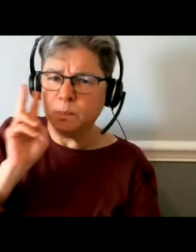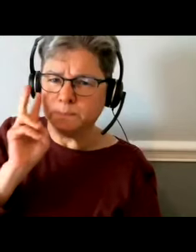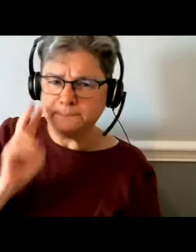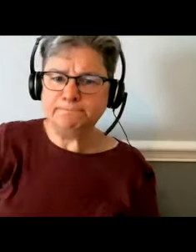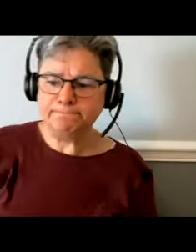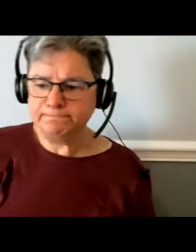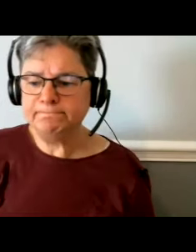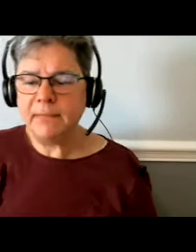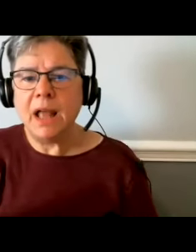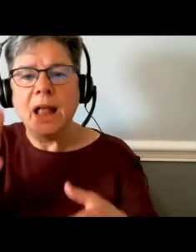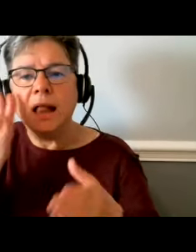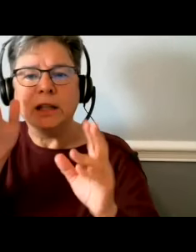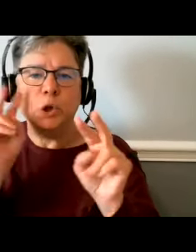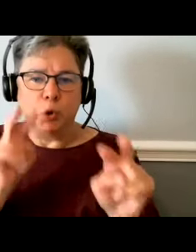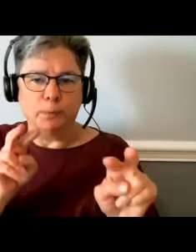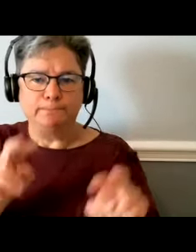Let's look.